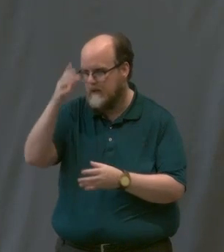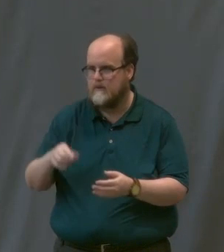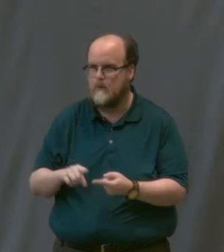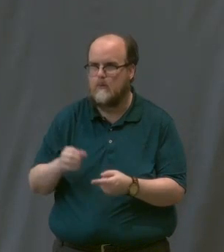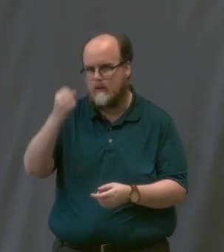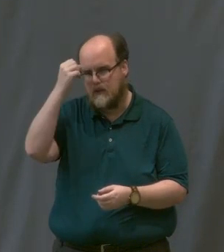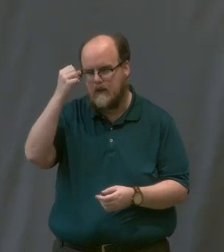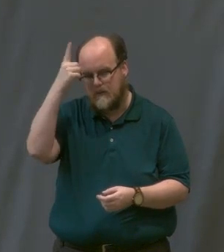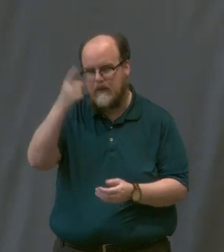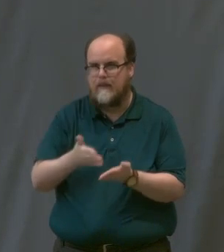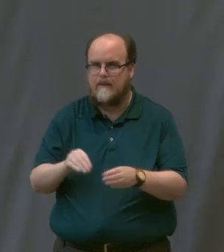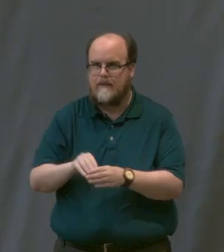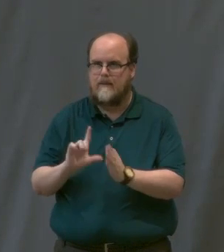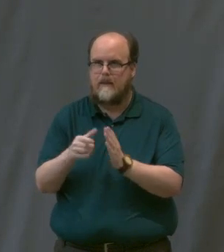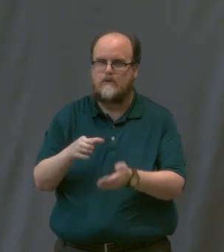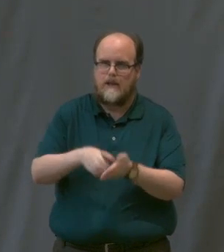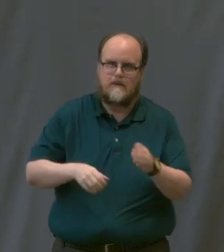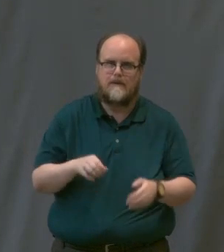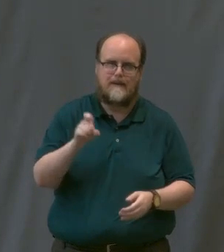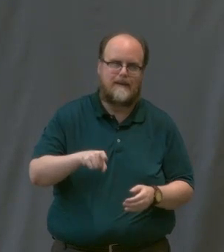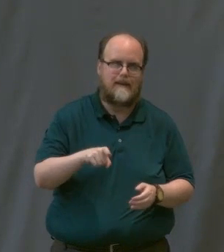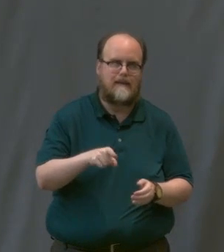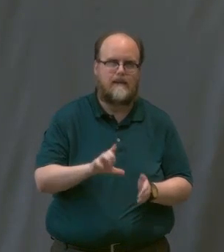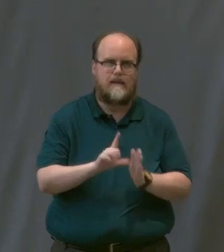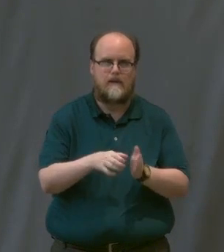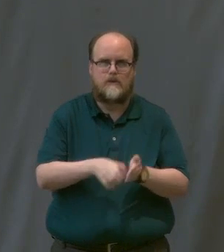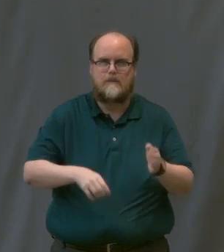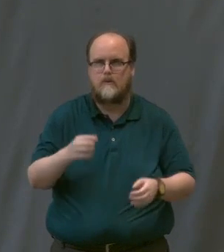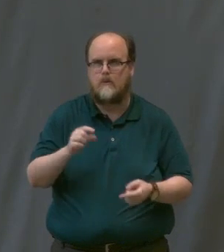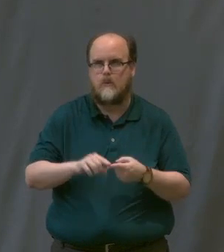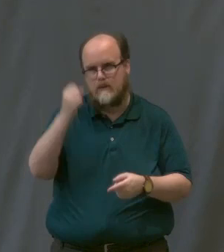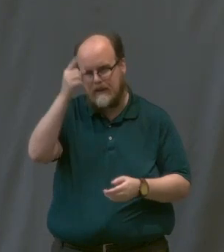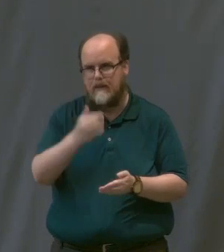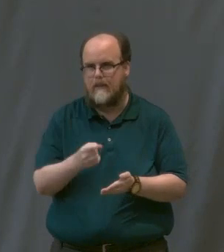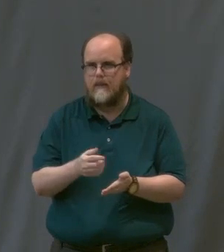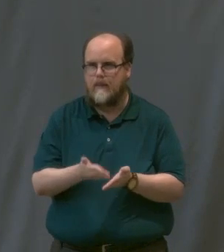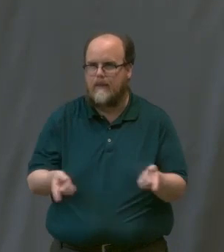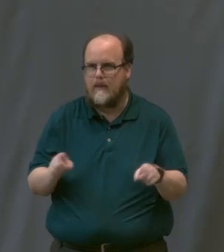chapters. You've got to use later chapters to understand things that are happening in earlier chapters.